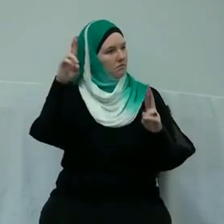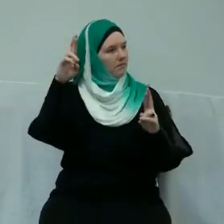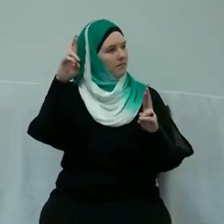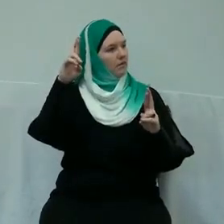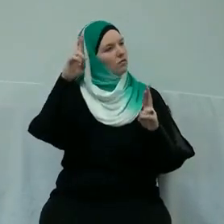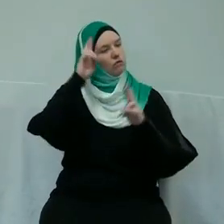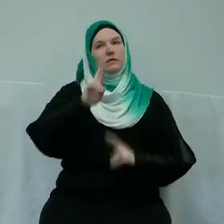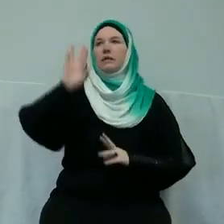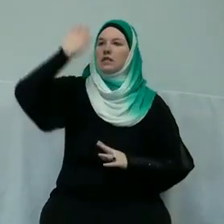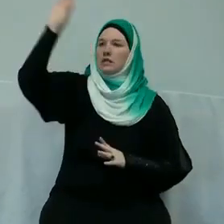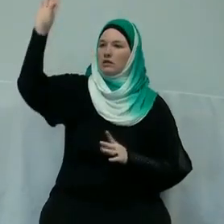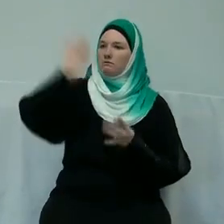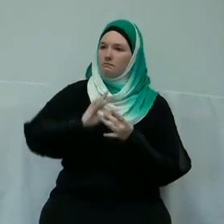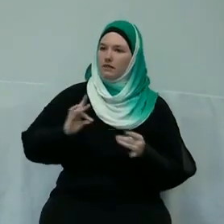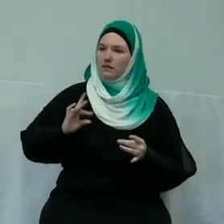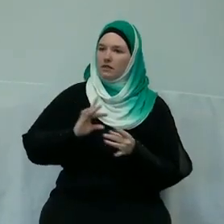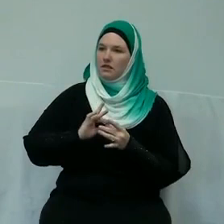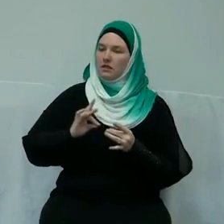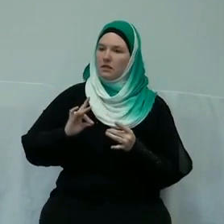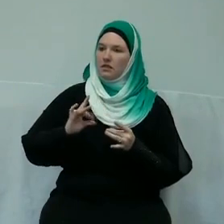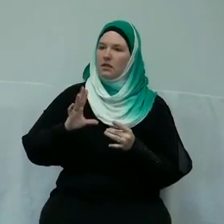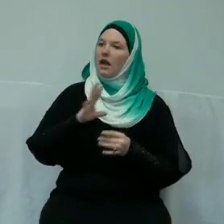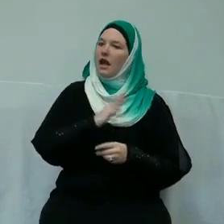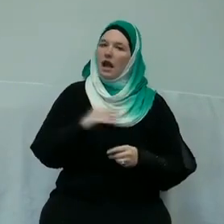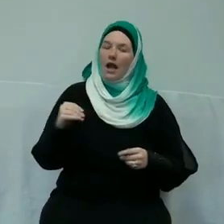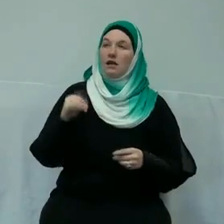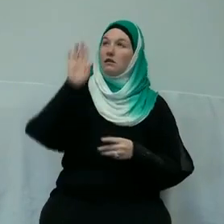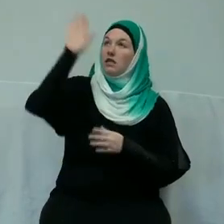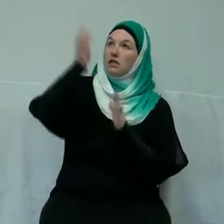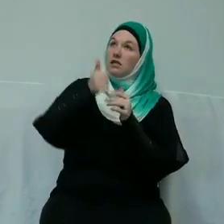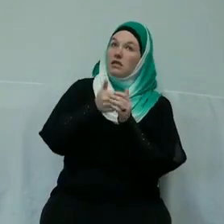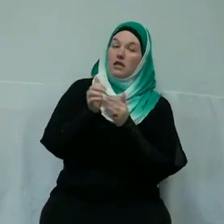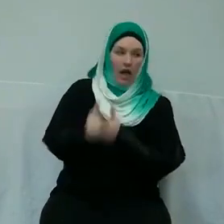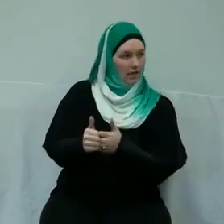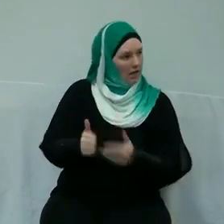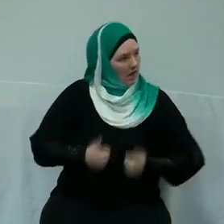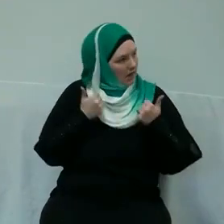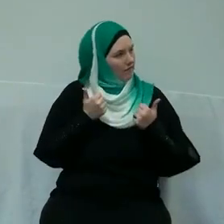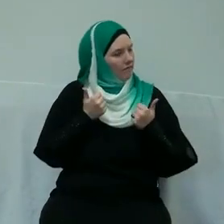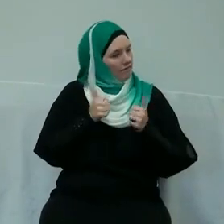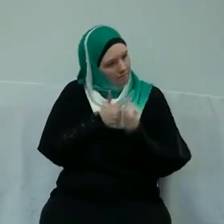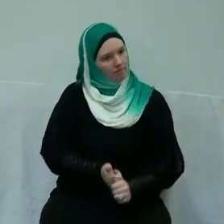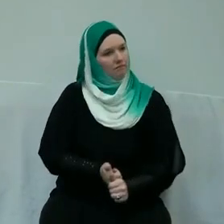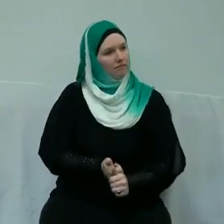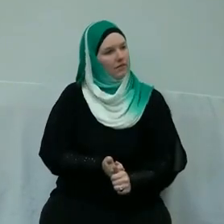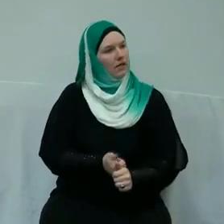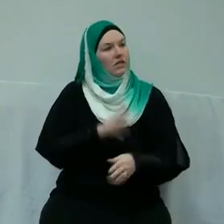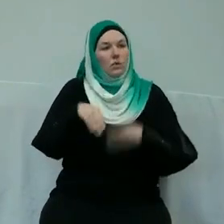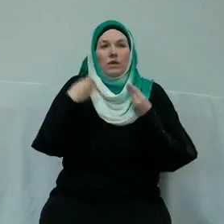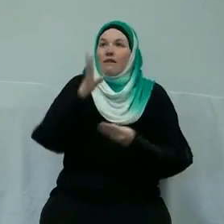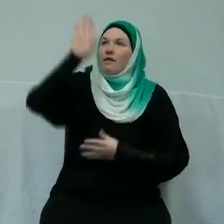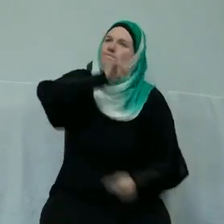His words. To be disciplined in living by His guidance. To give Him our utmost